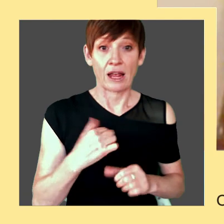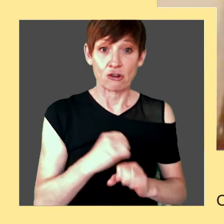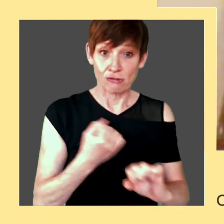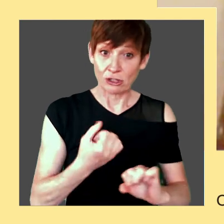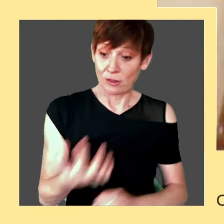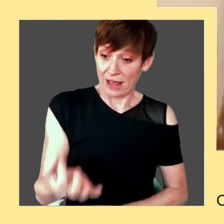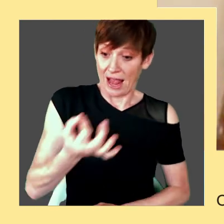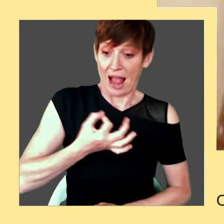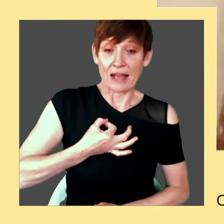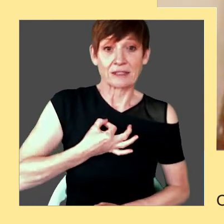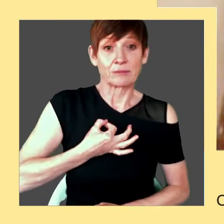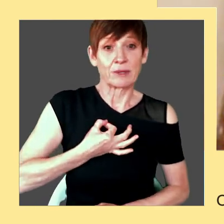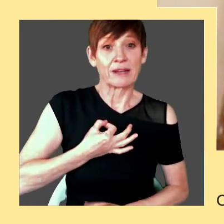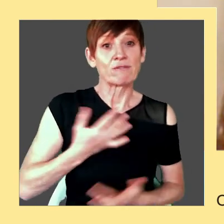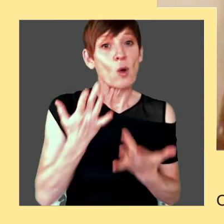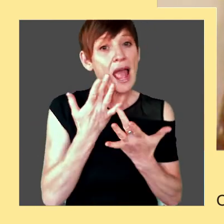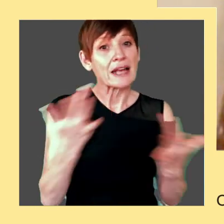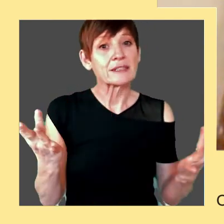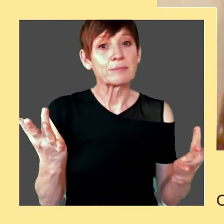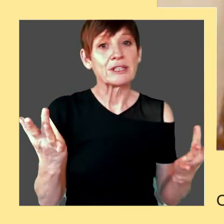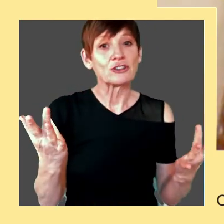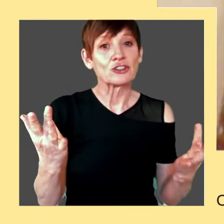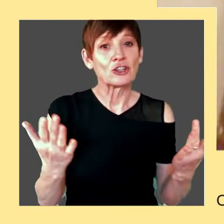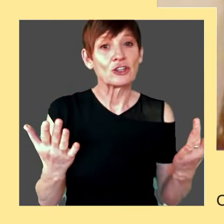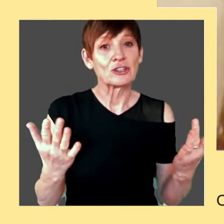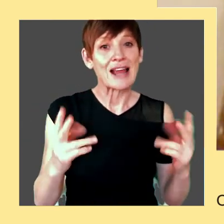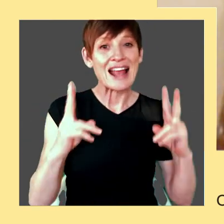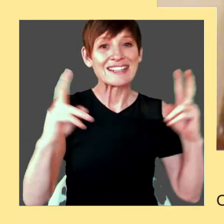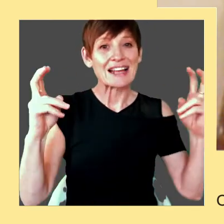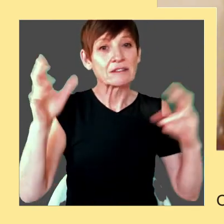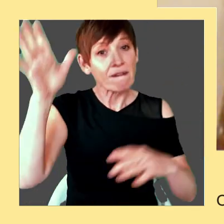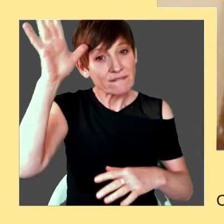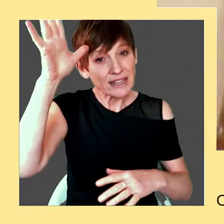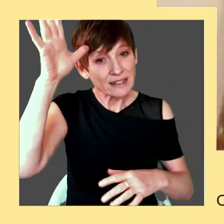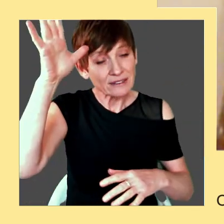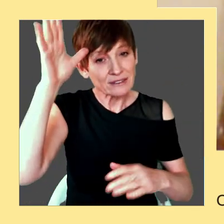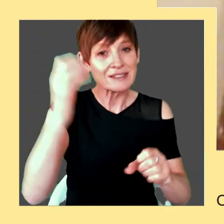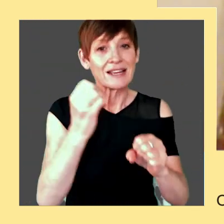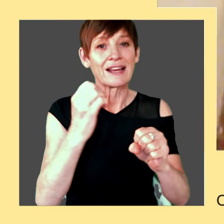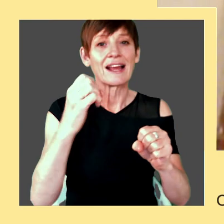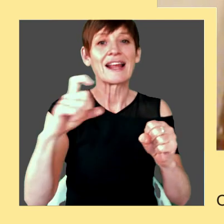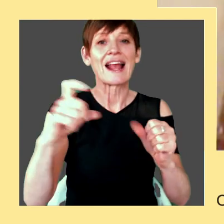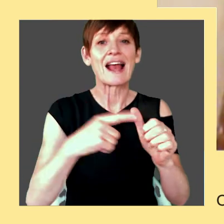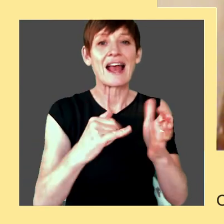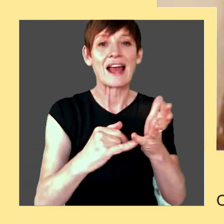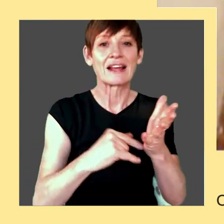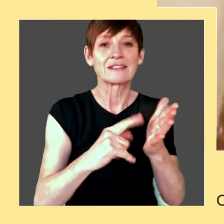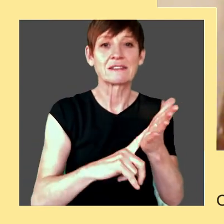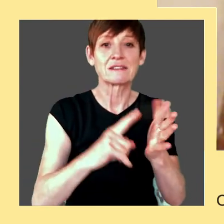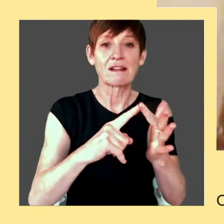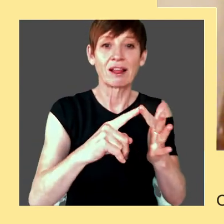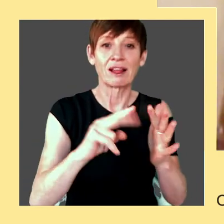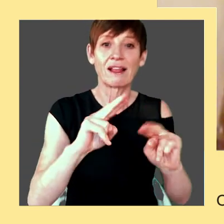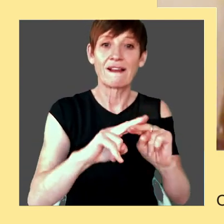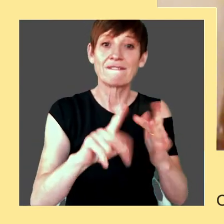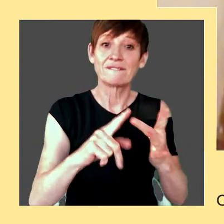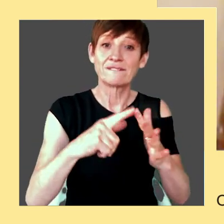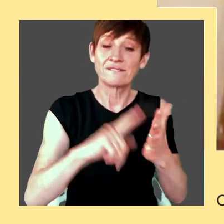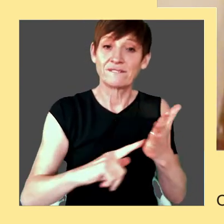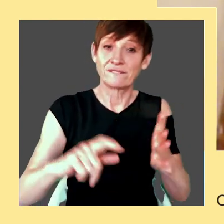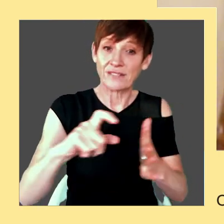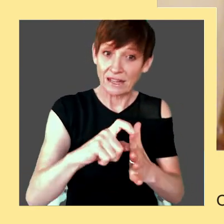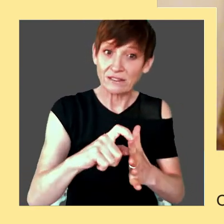exhibition at Castlefield Gallery, mm-hmm. and it was a paid exhibition. And